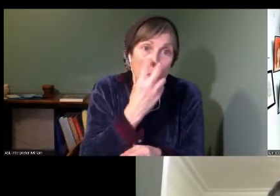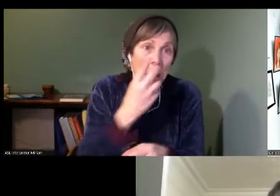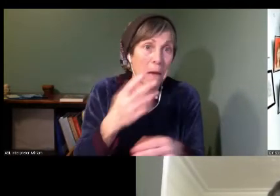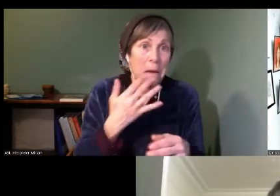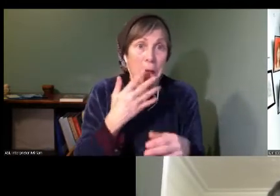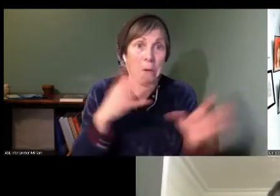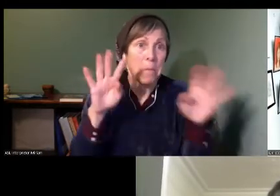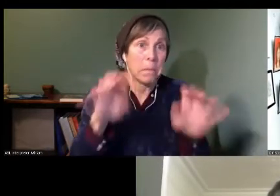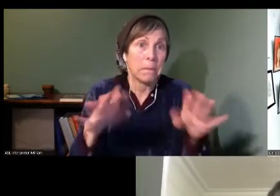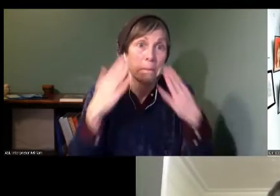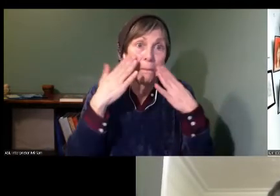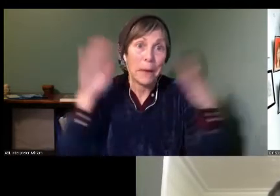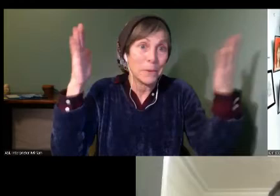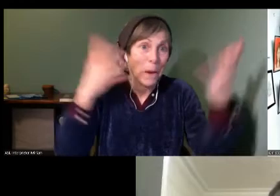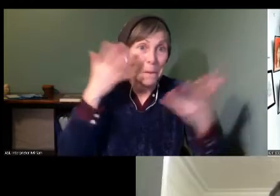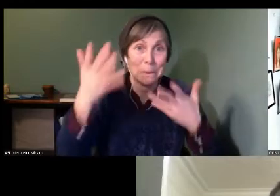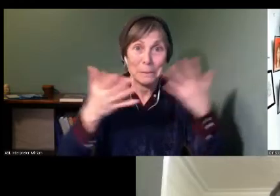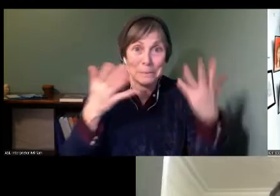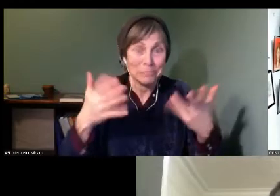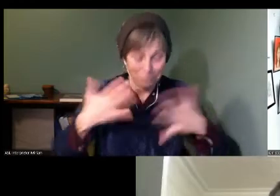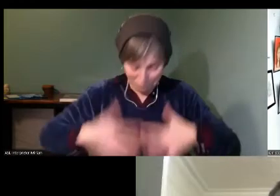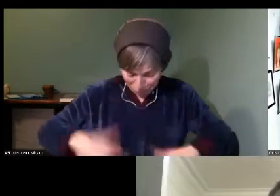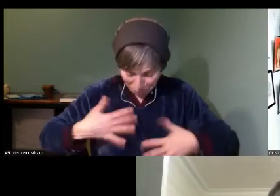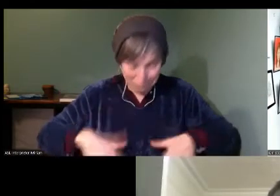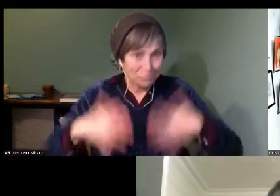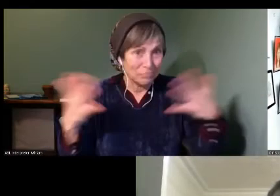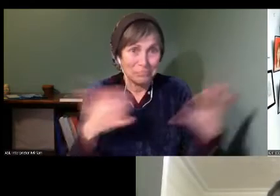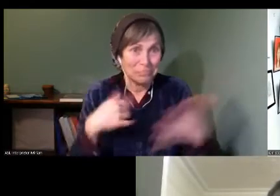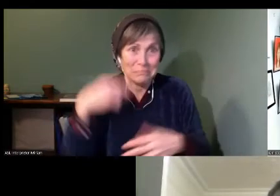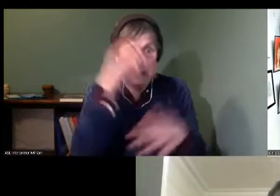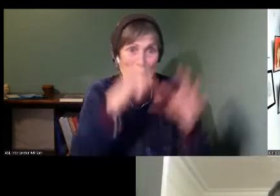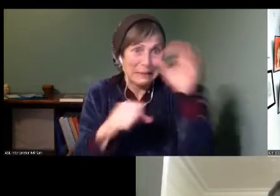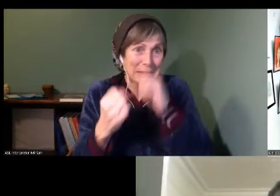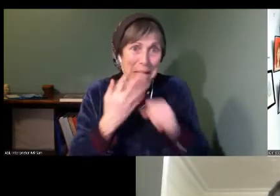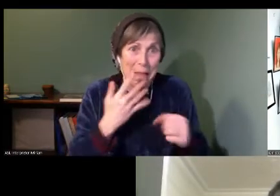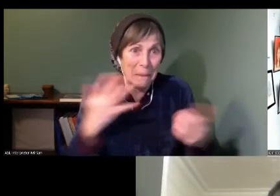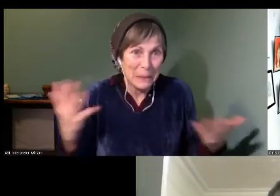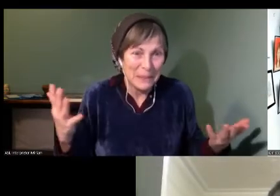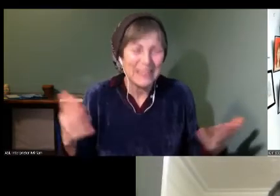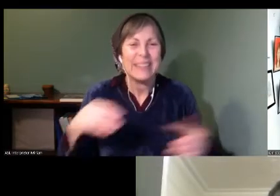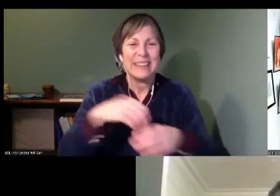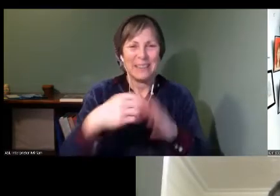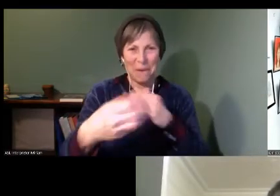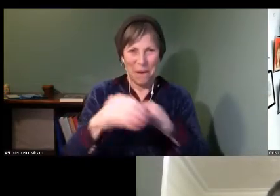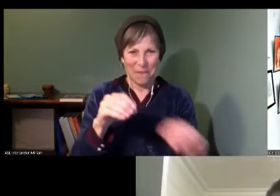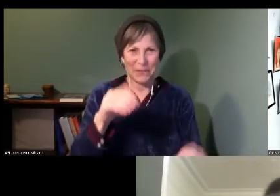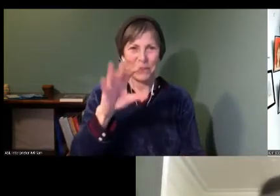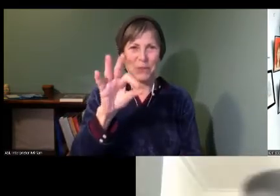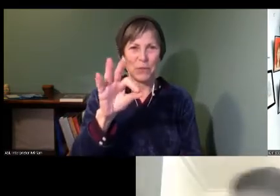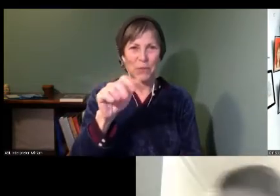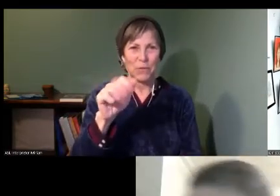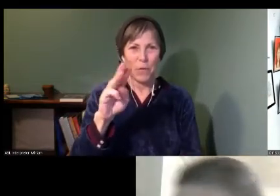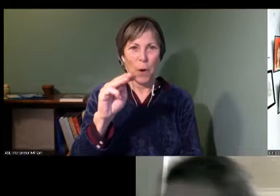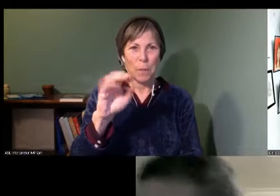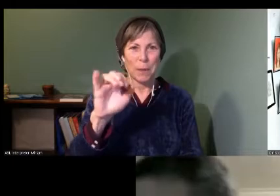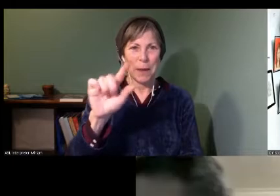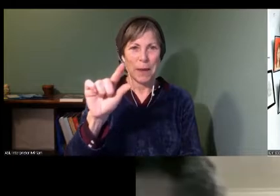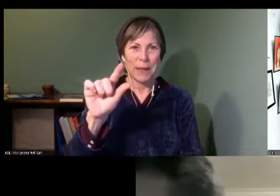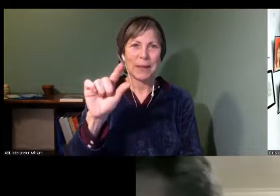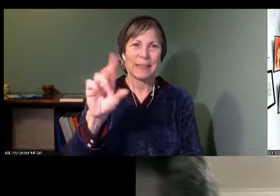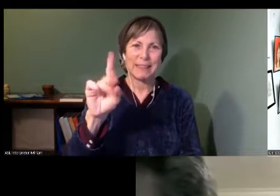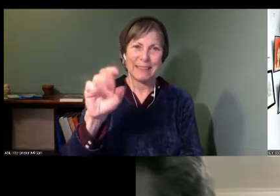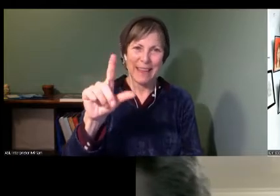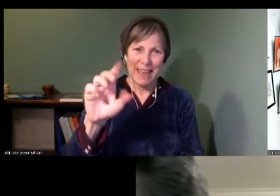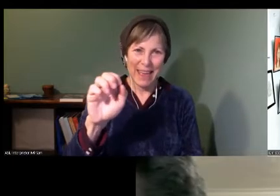color the the the the things I'm wearing is. I'm in my office at Farmingdale State College uh a campus of the State